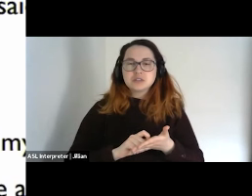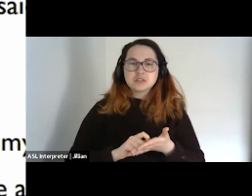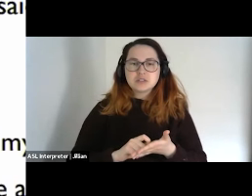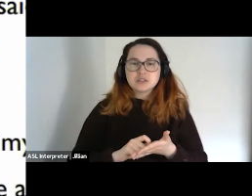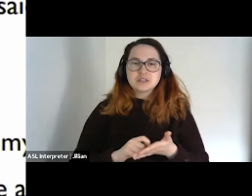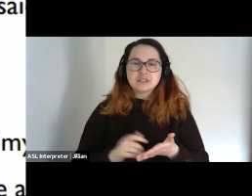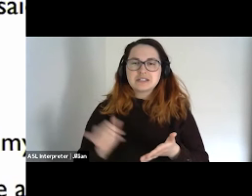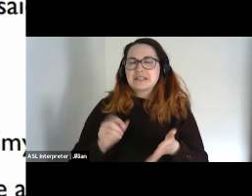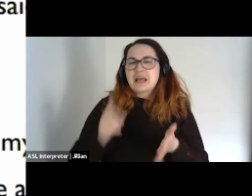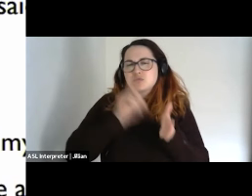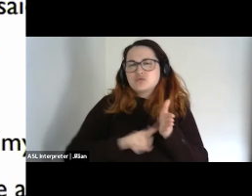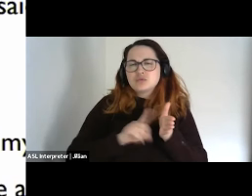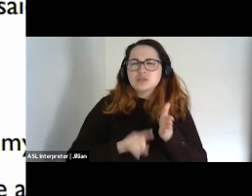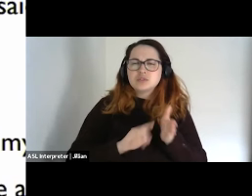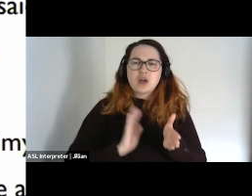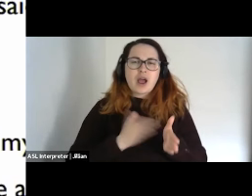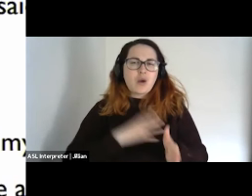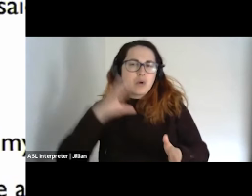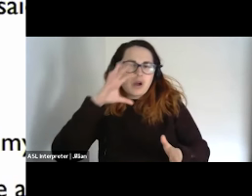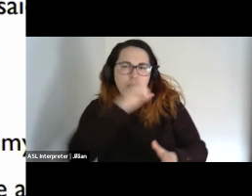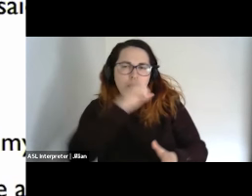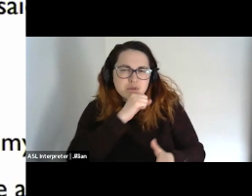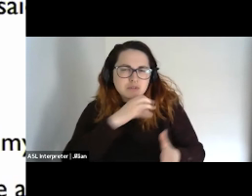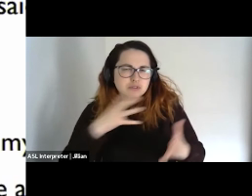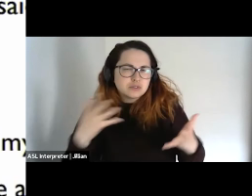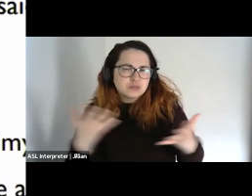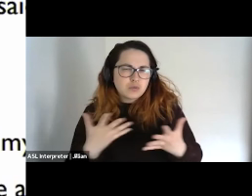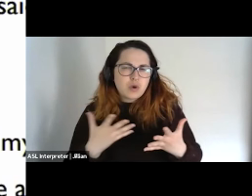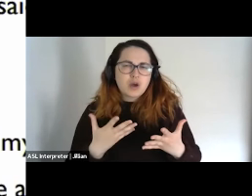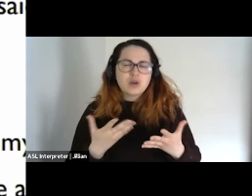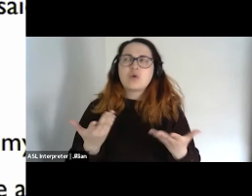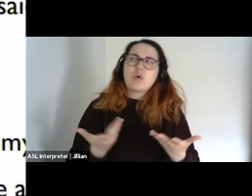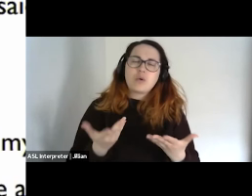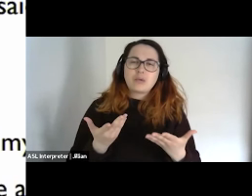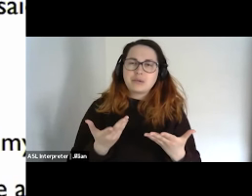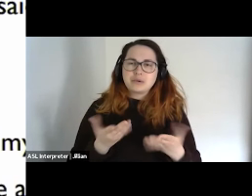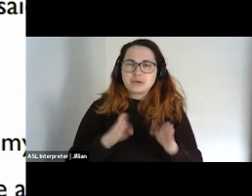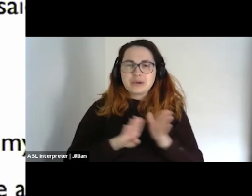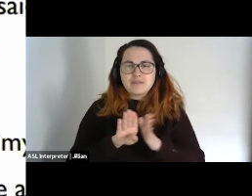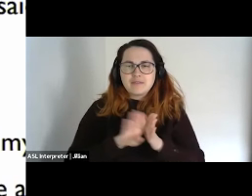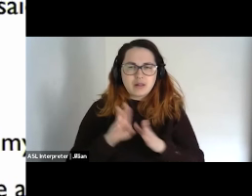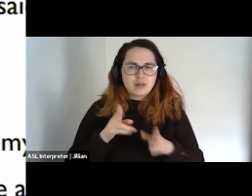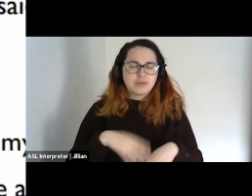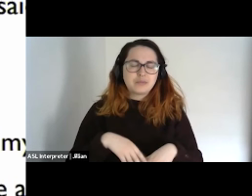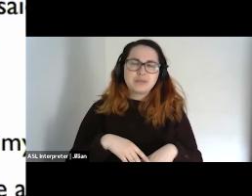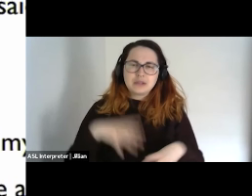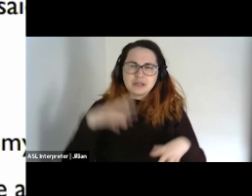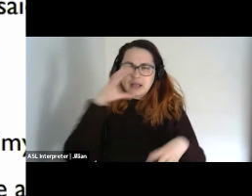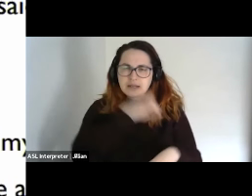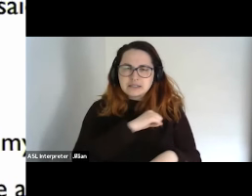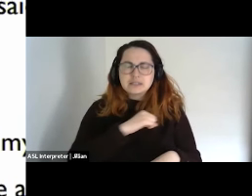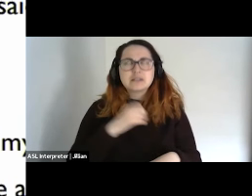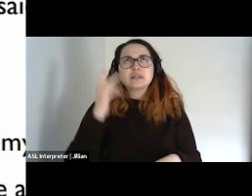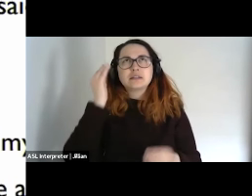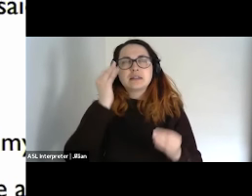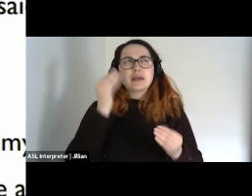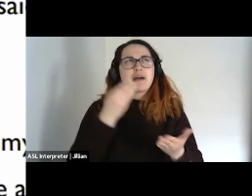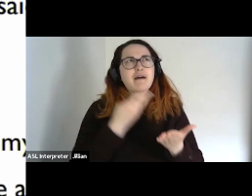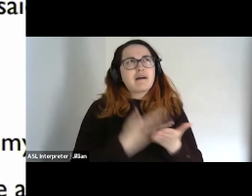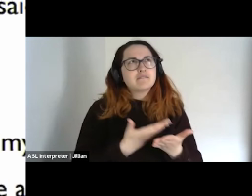research terms, we want to look at a hypothesis or develop a hypothesis and think about the evidence that might support it.